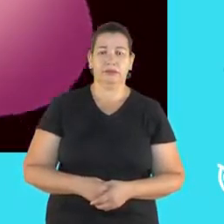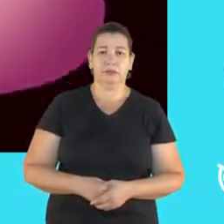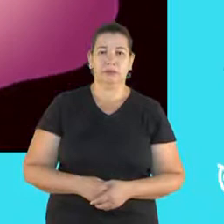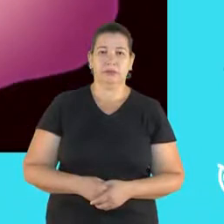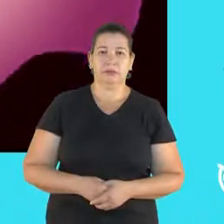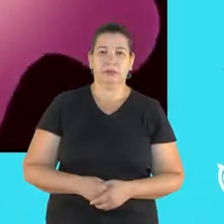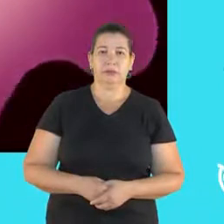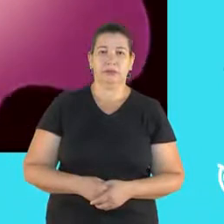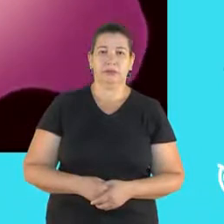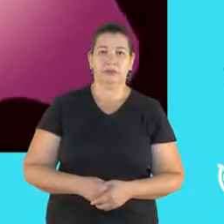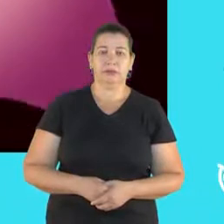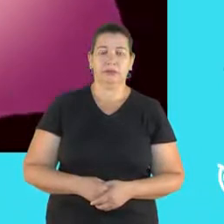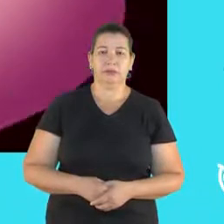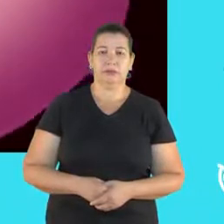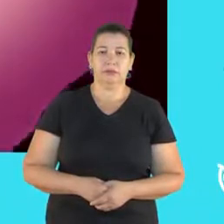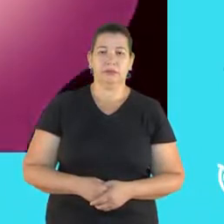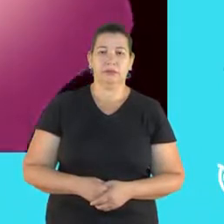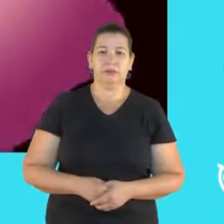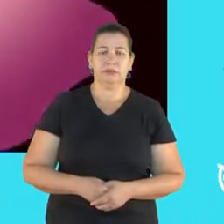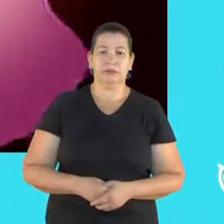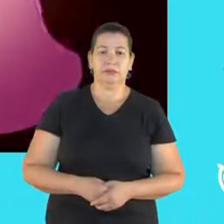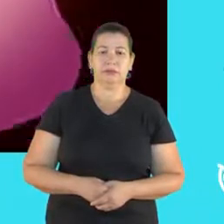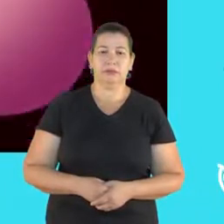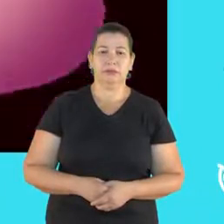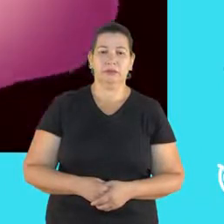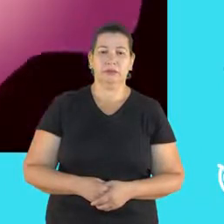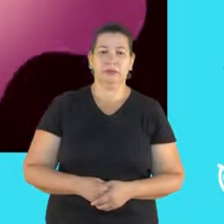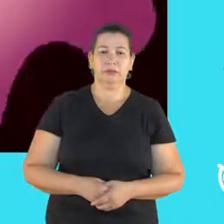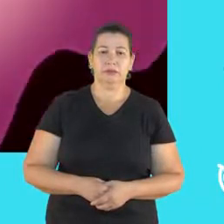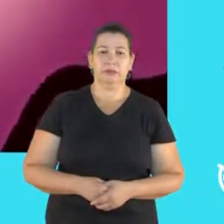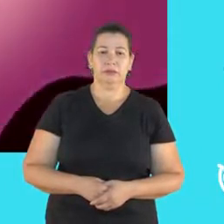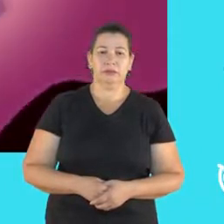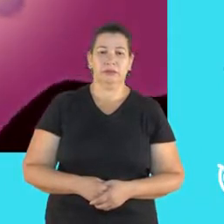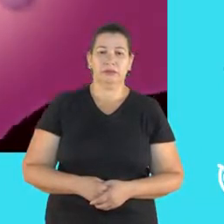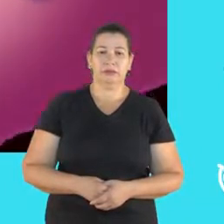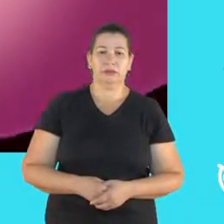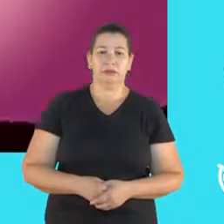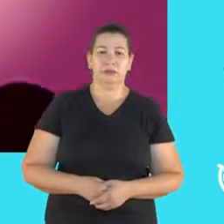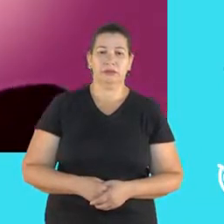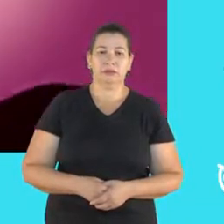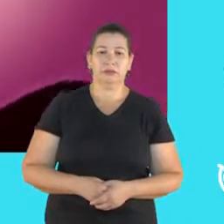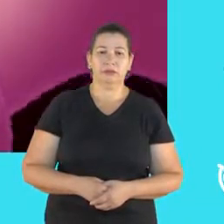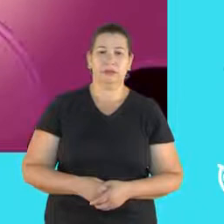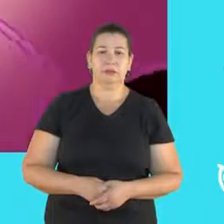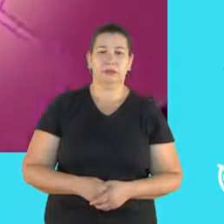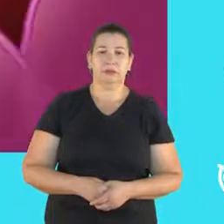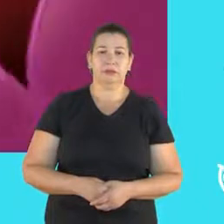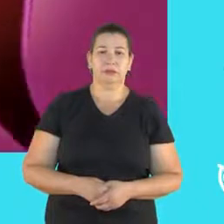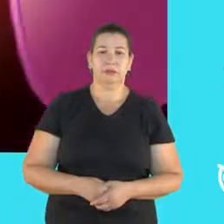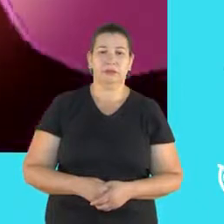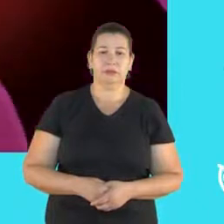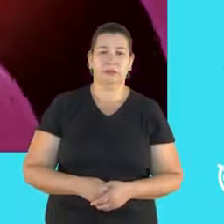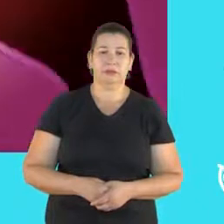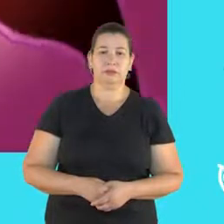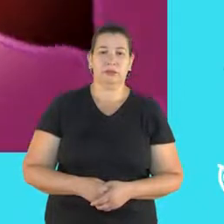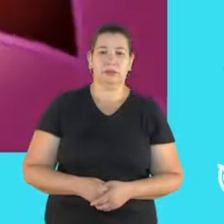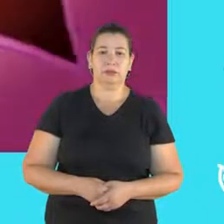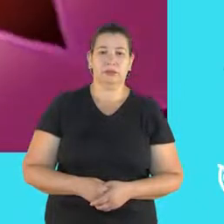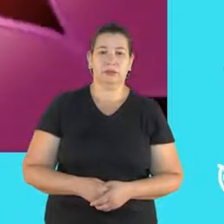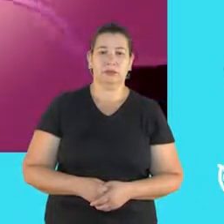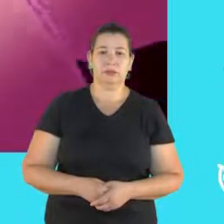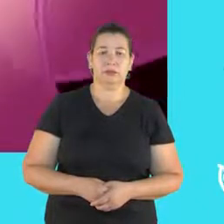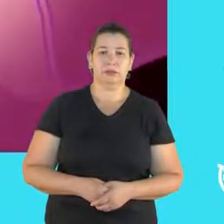order to bring about a specific change. To find its targets, it's helped along by receptors, which are special